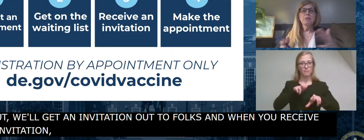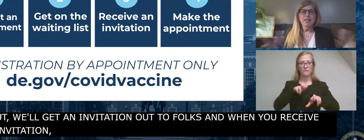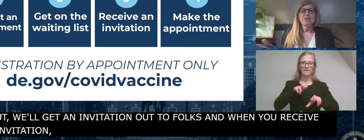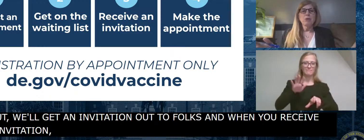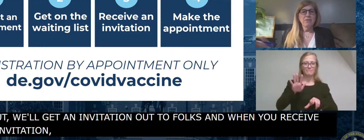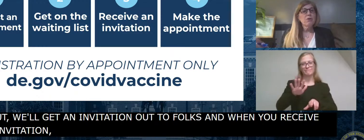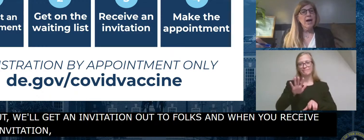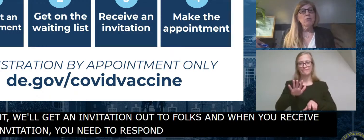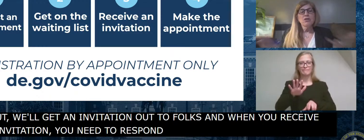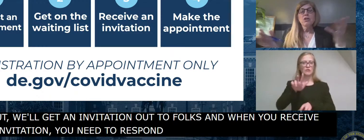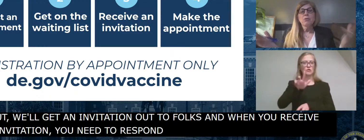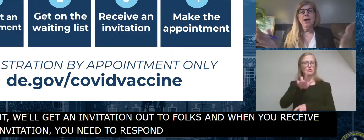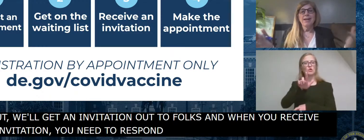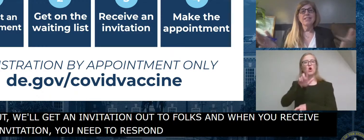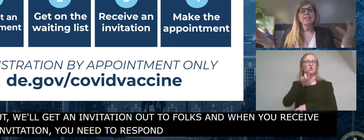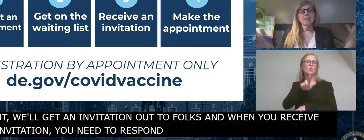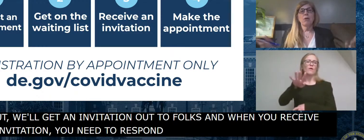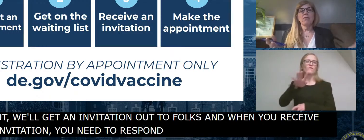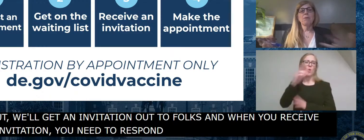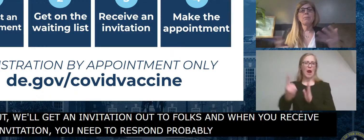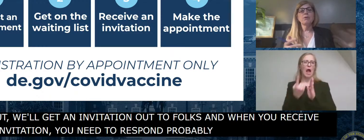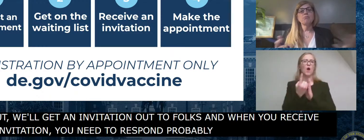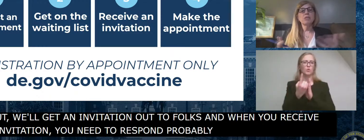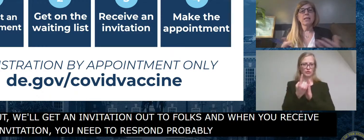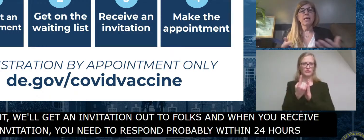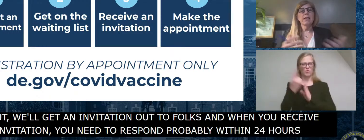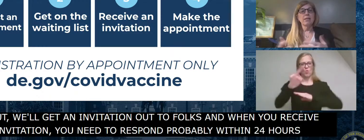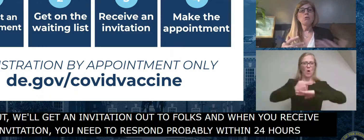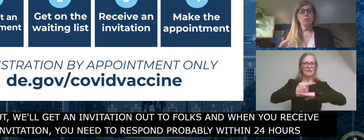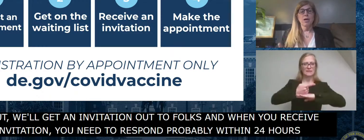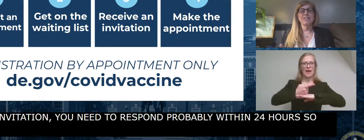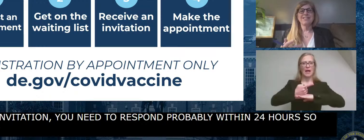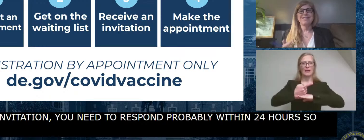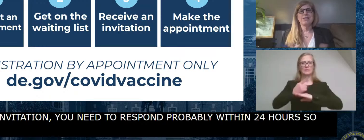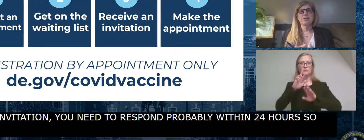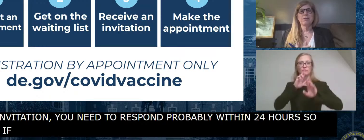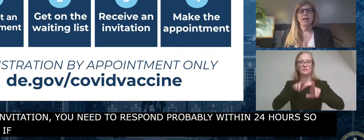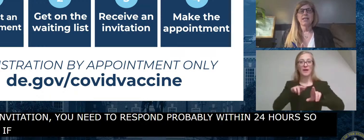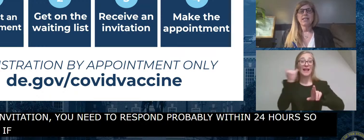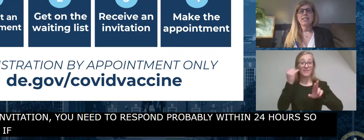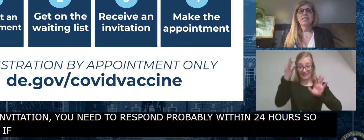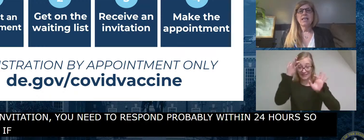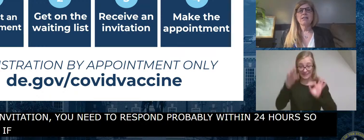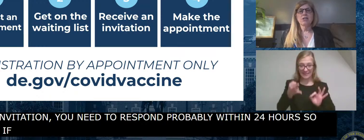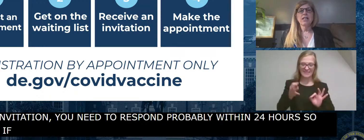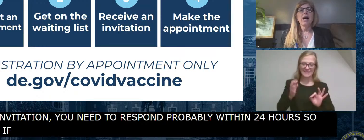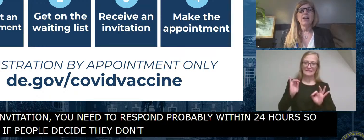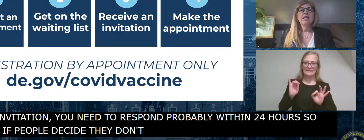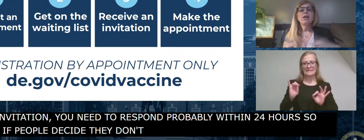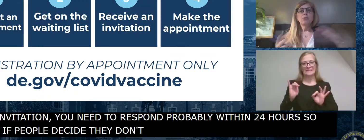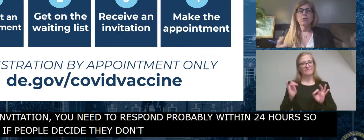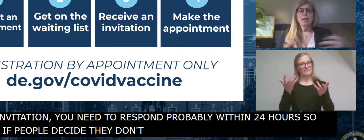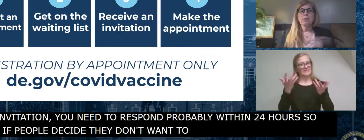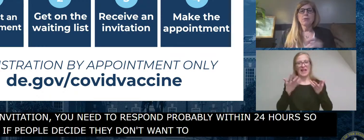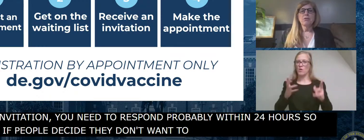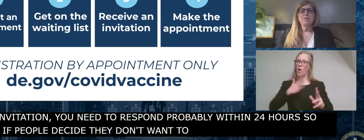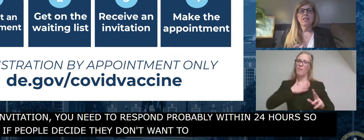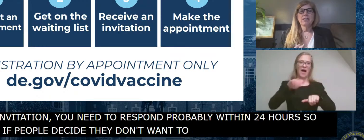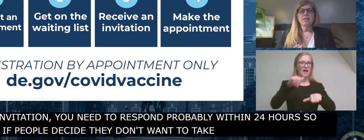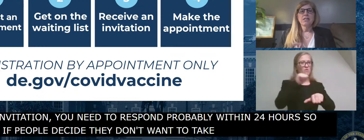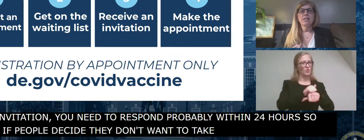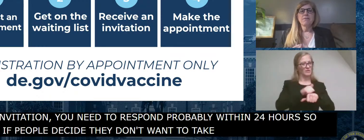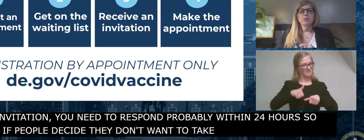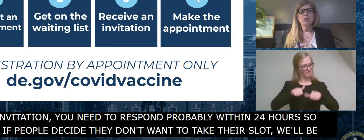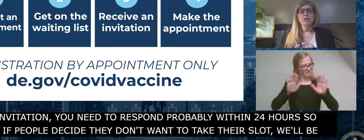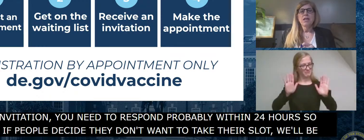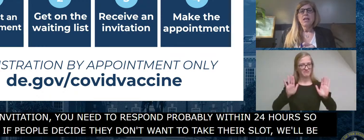probably within 24 hours, so that if people decide they don't want to take their slot, we'll be able to invite